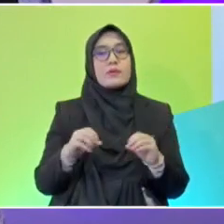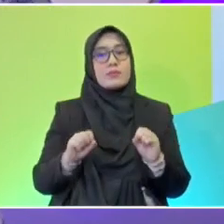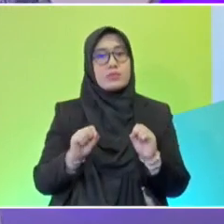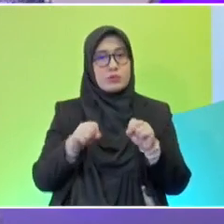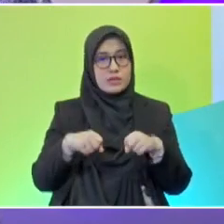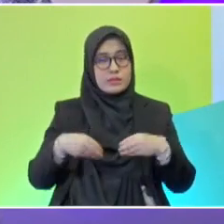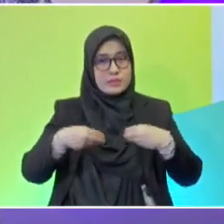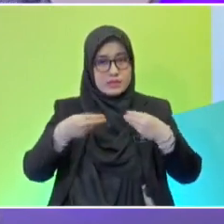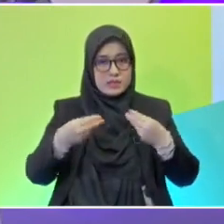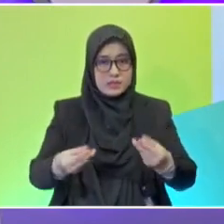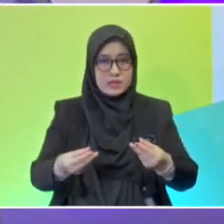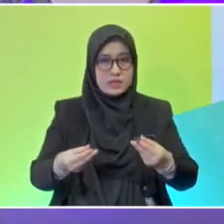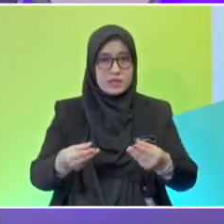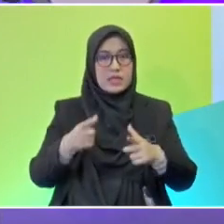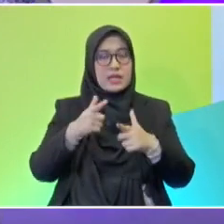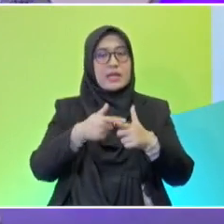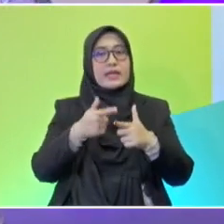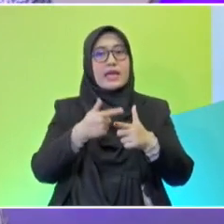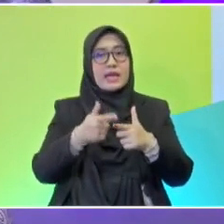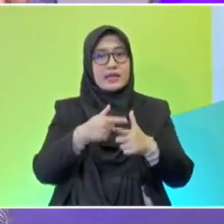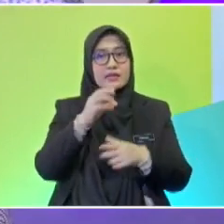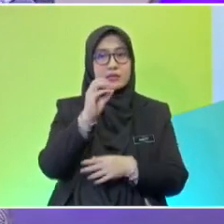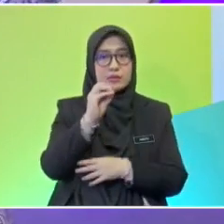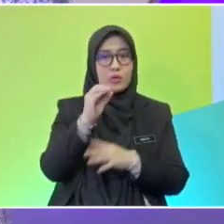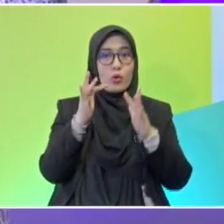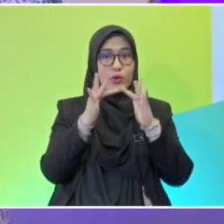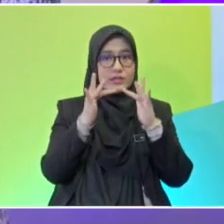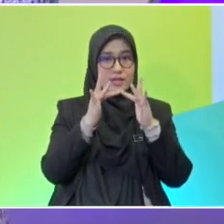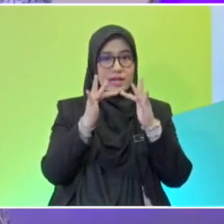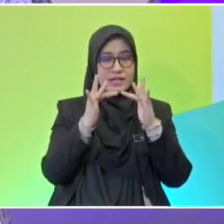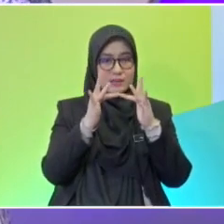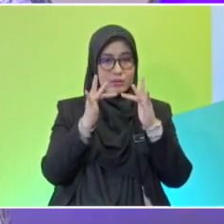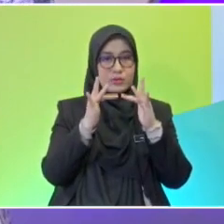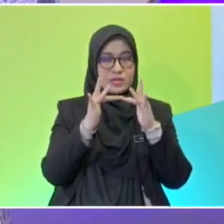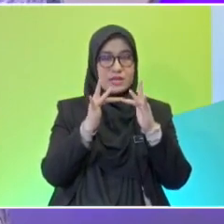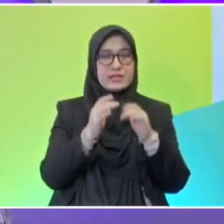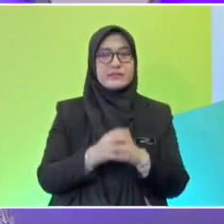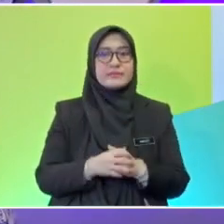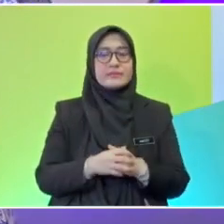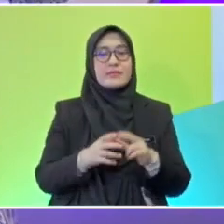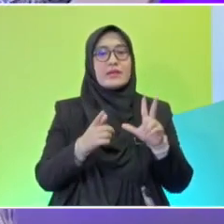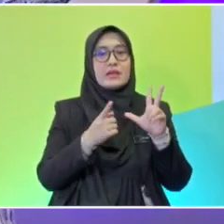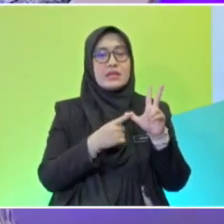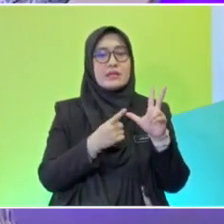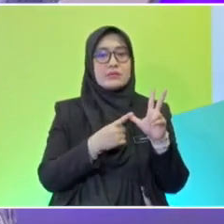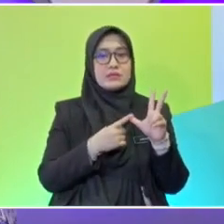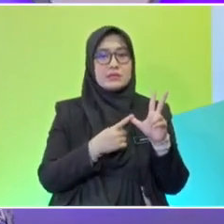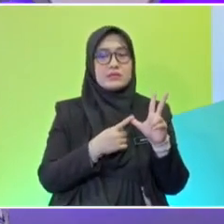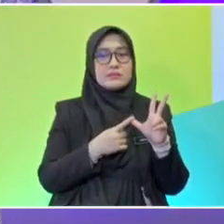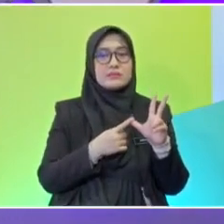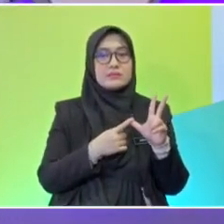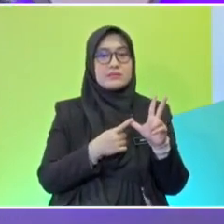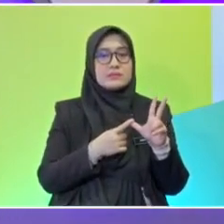of course, when they come to school, that would be a better assessment. The next frequently asked question is, what